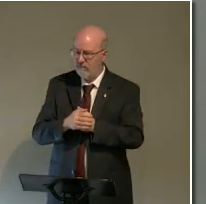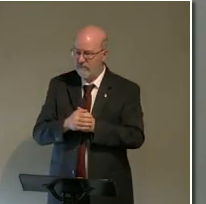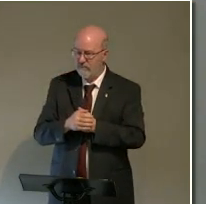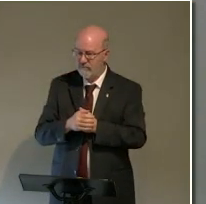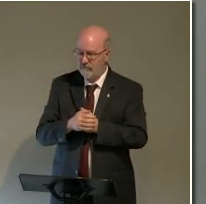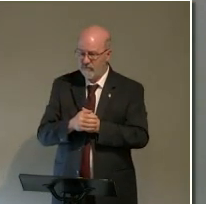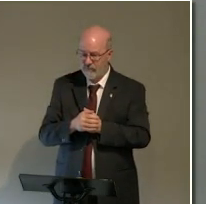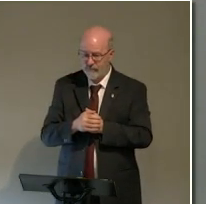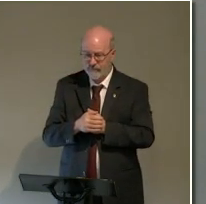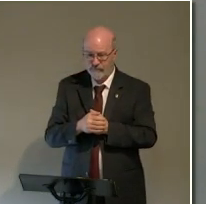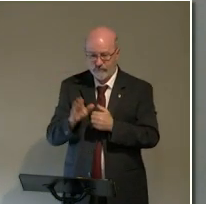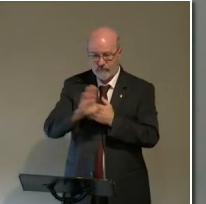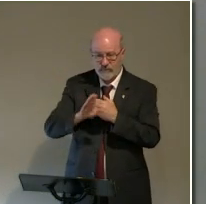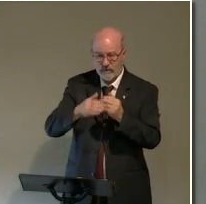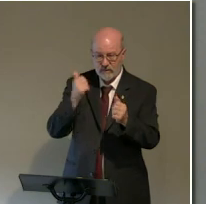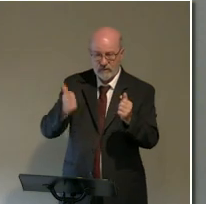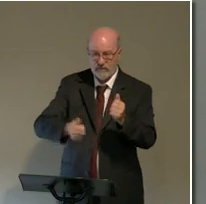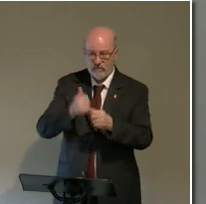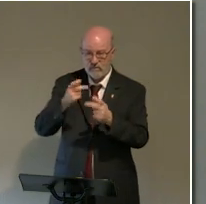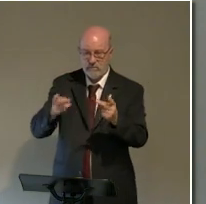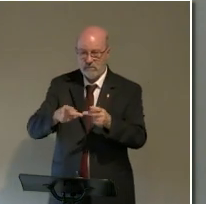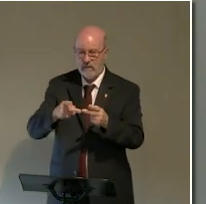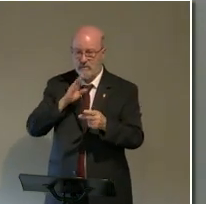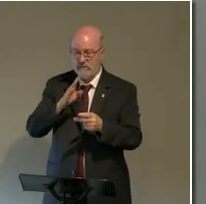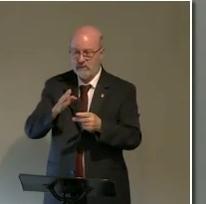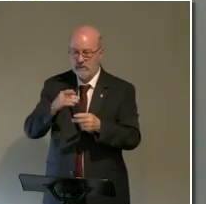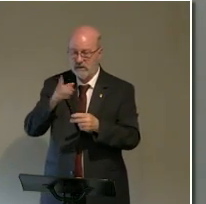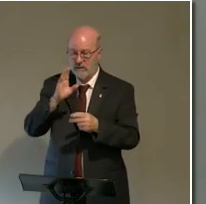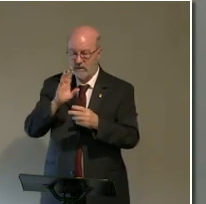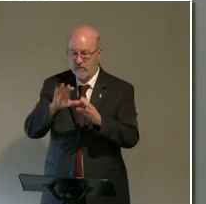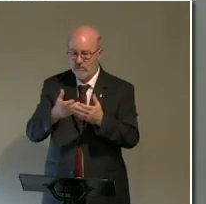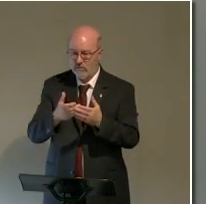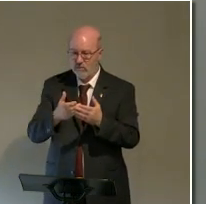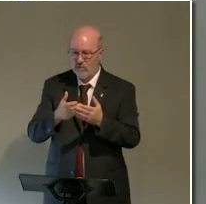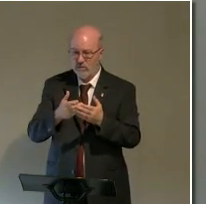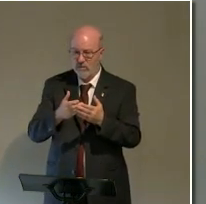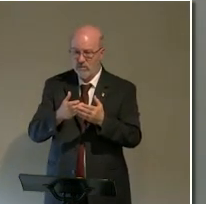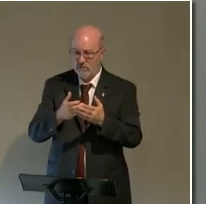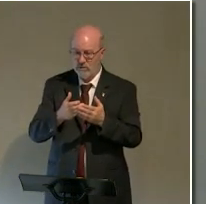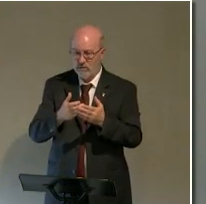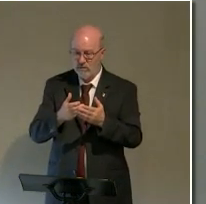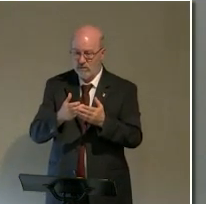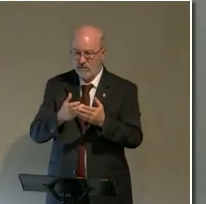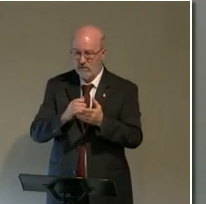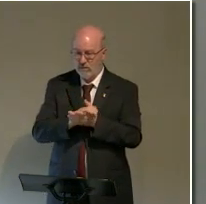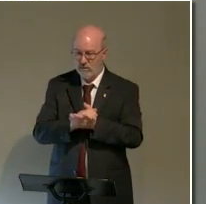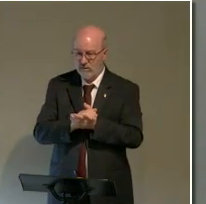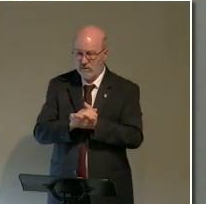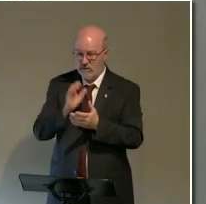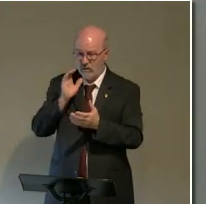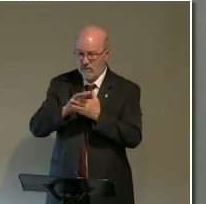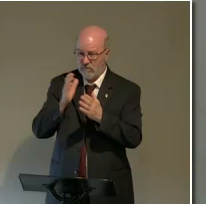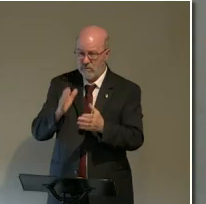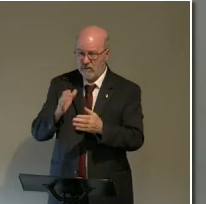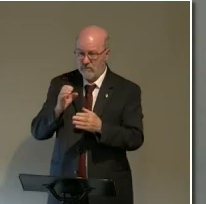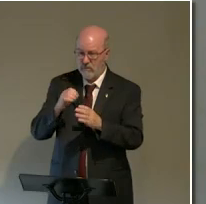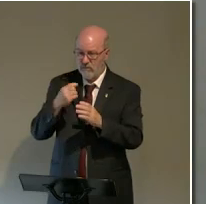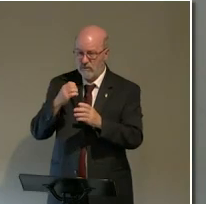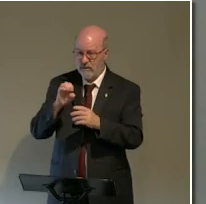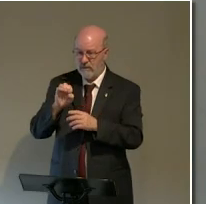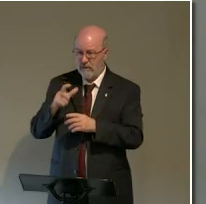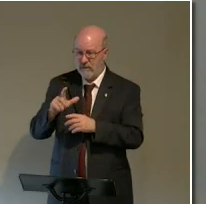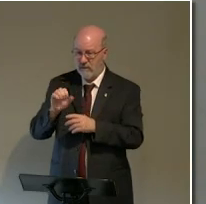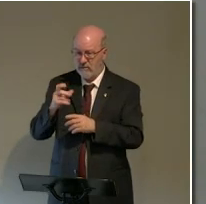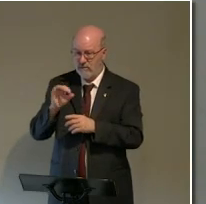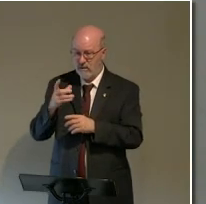Okay? Safest place you can be in God's will. So the leader of El Salvador, and I'll bring it to a close in